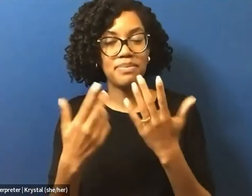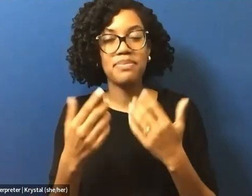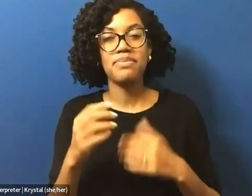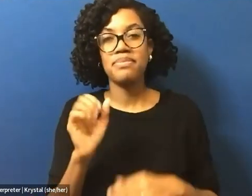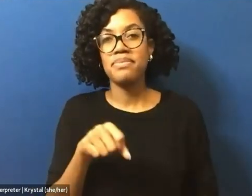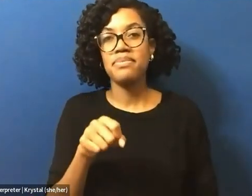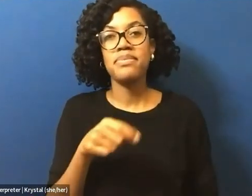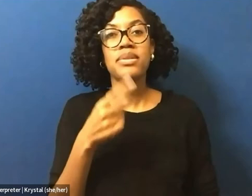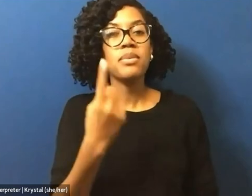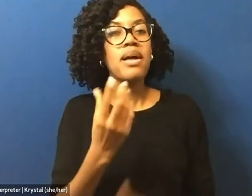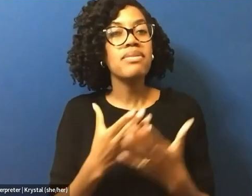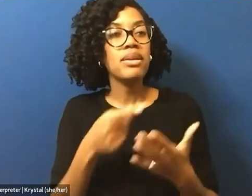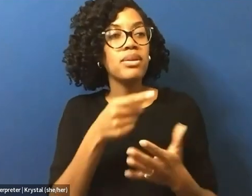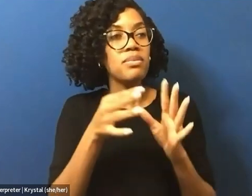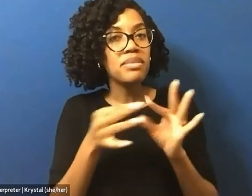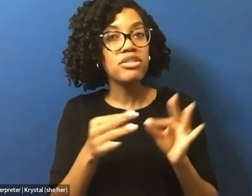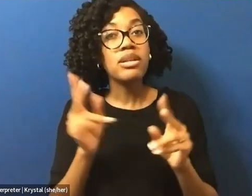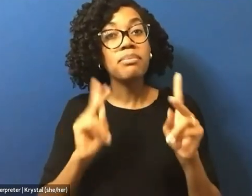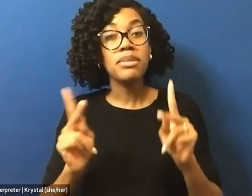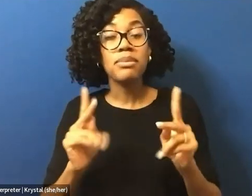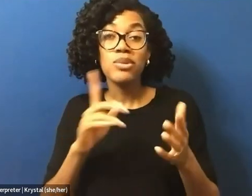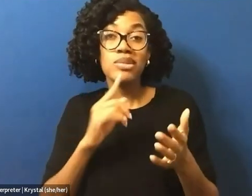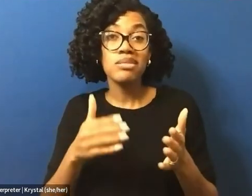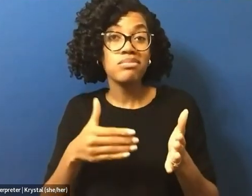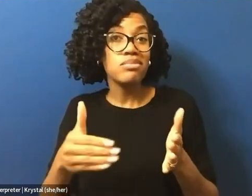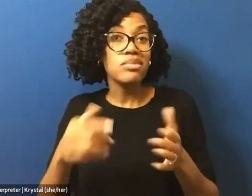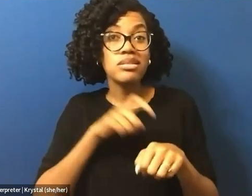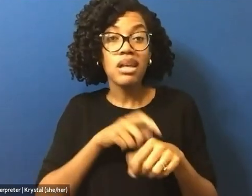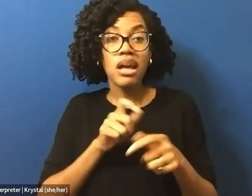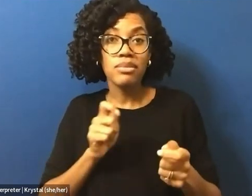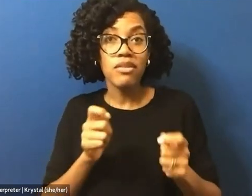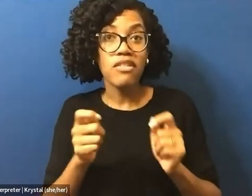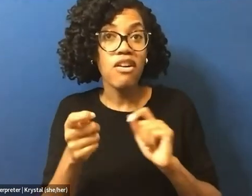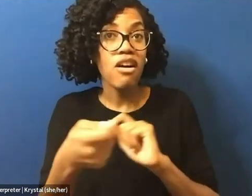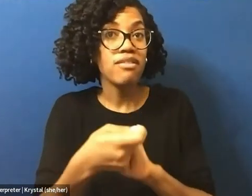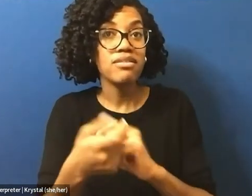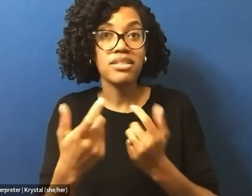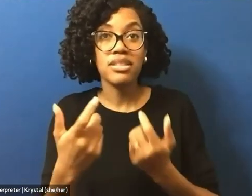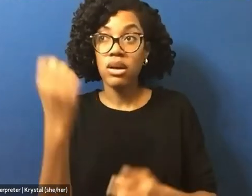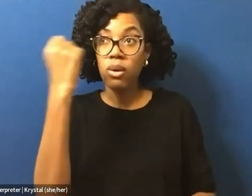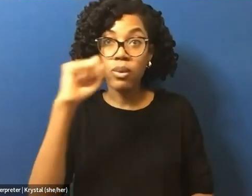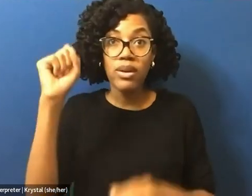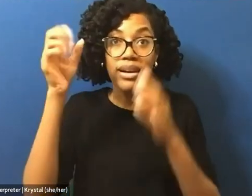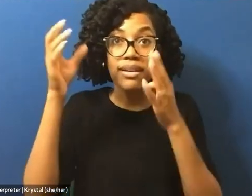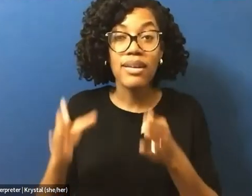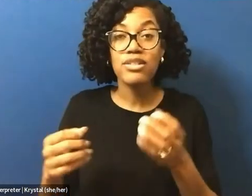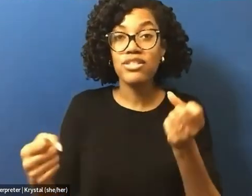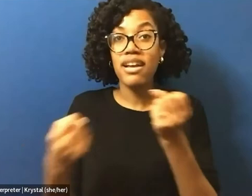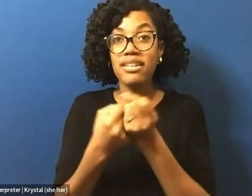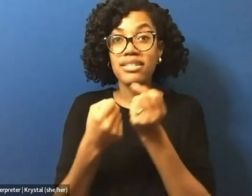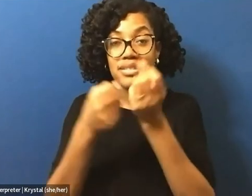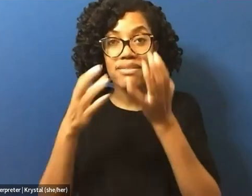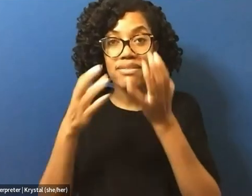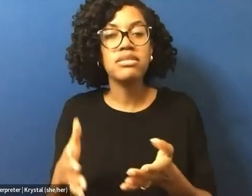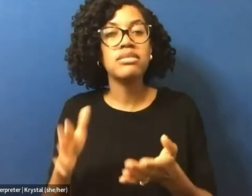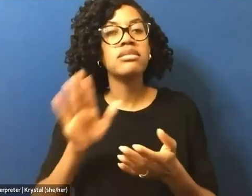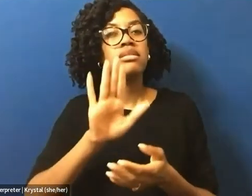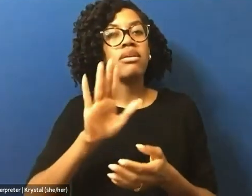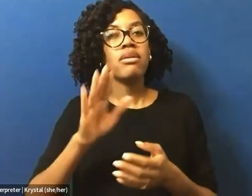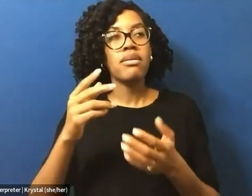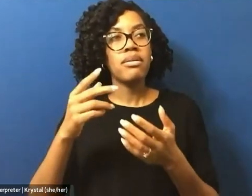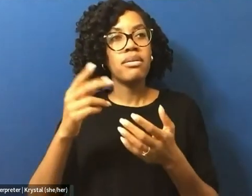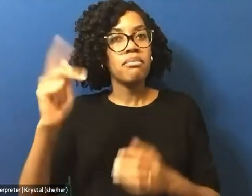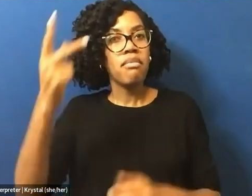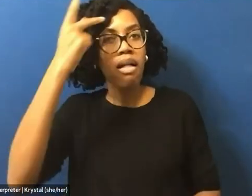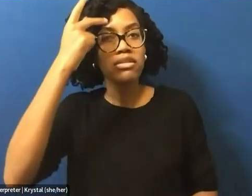people evolve over time, yes. how organizers and activists have changed their politics. And one thing that you wrote